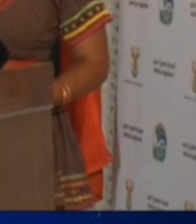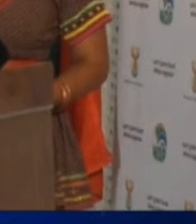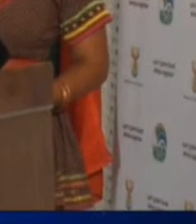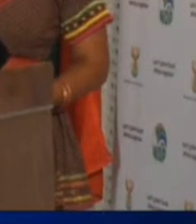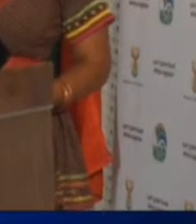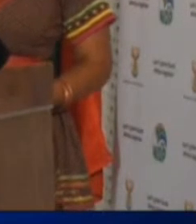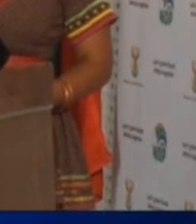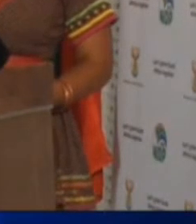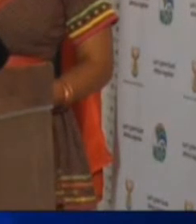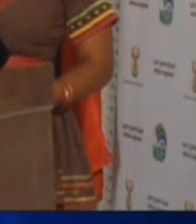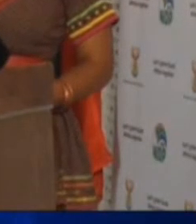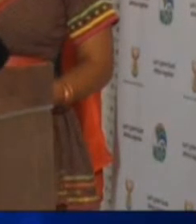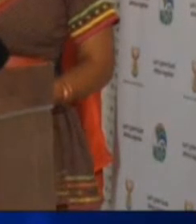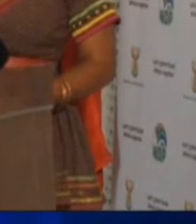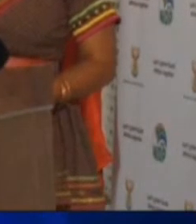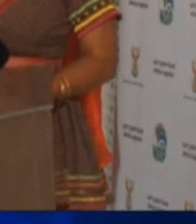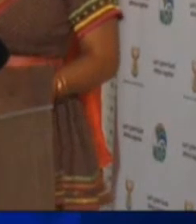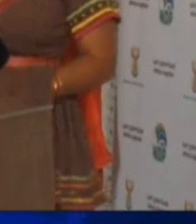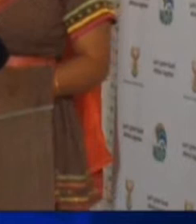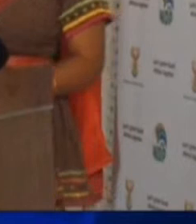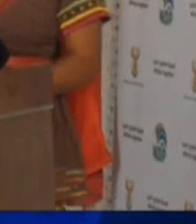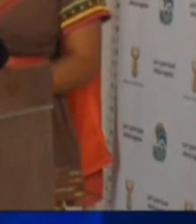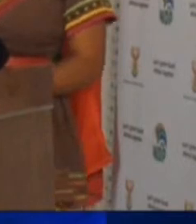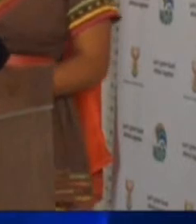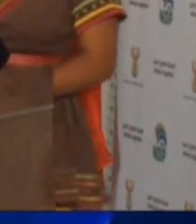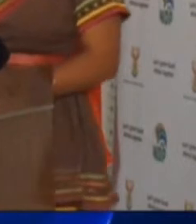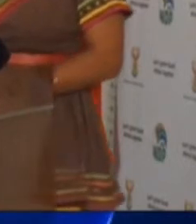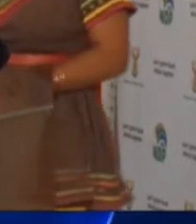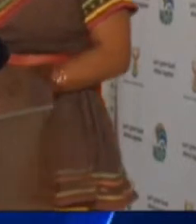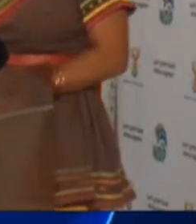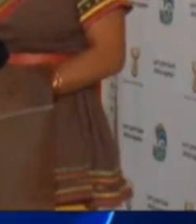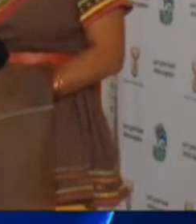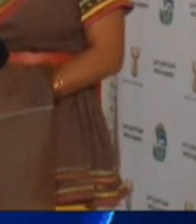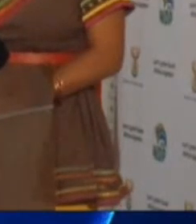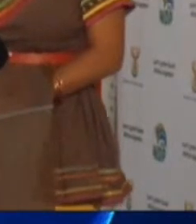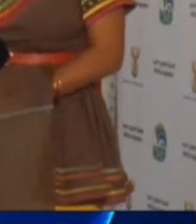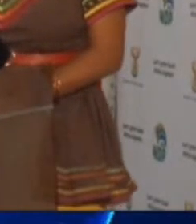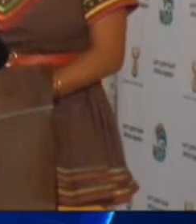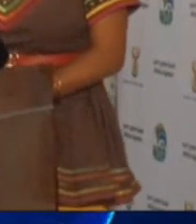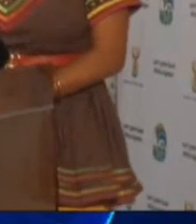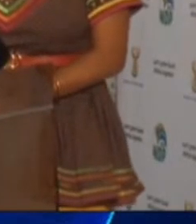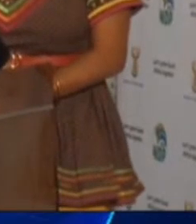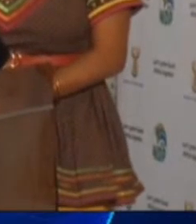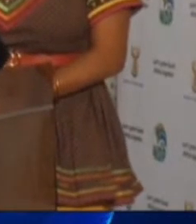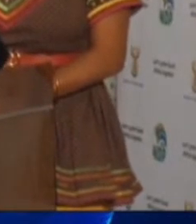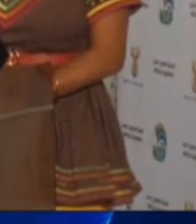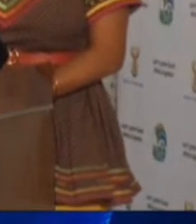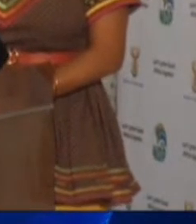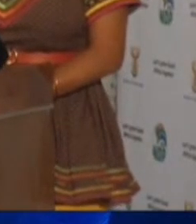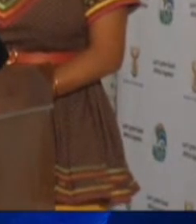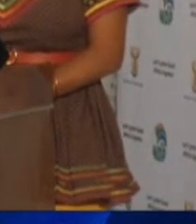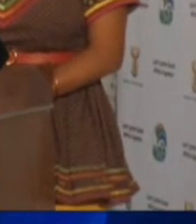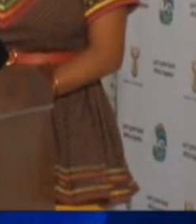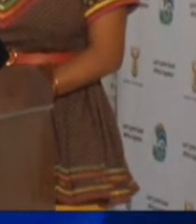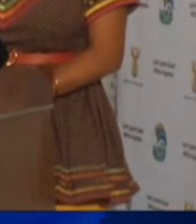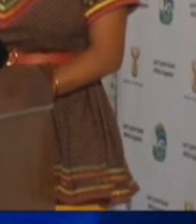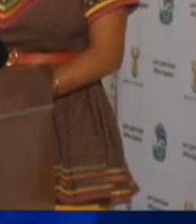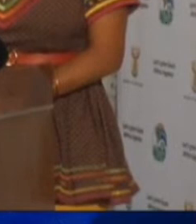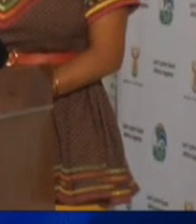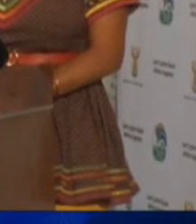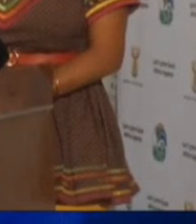and asked what's going on with the $100 million stimulus package for artists. That's the only question that I have